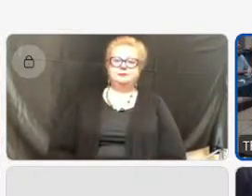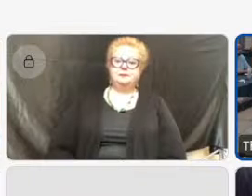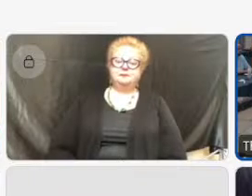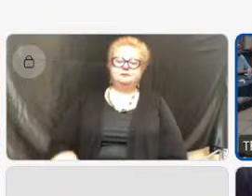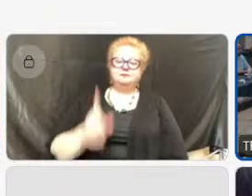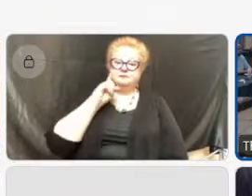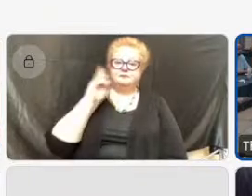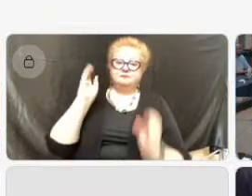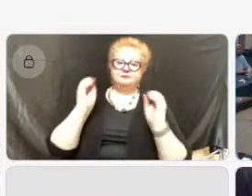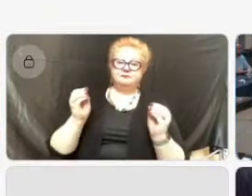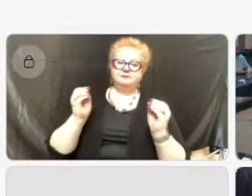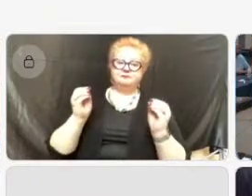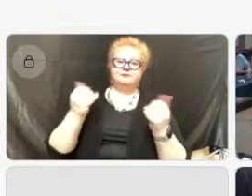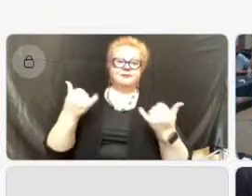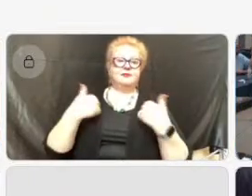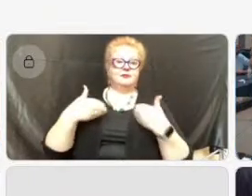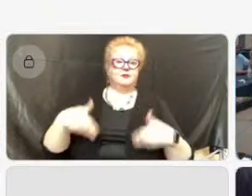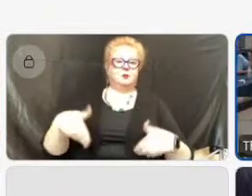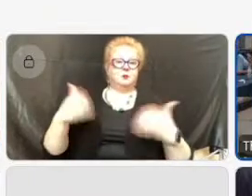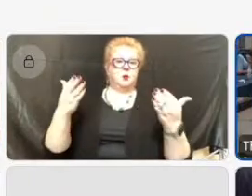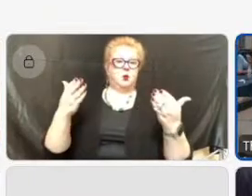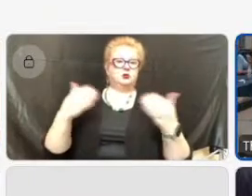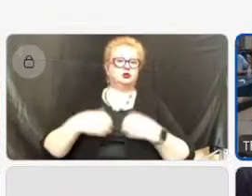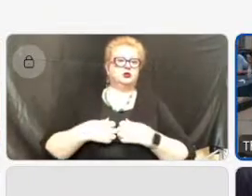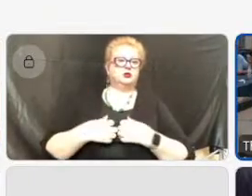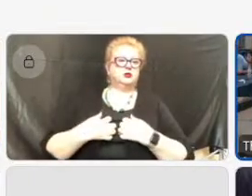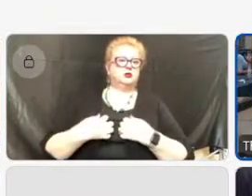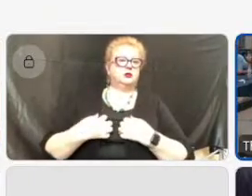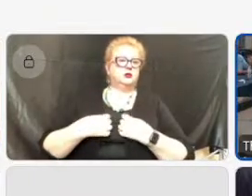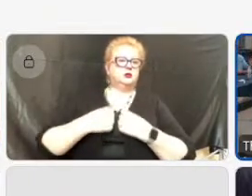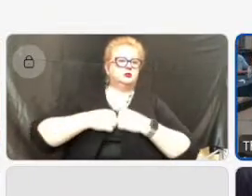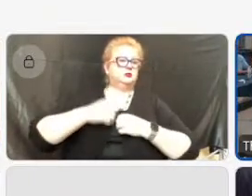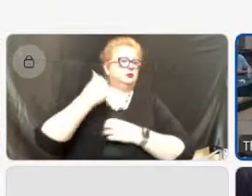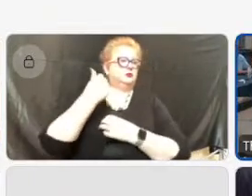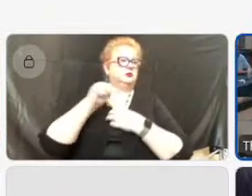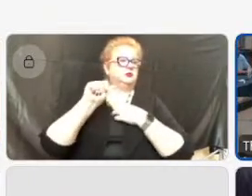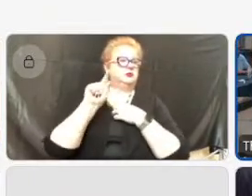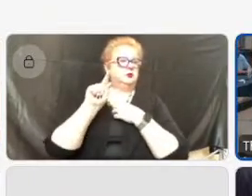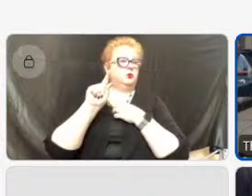Hearing none, may we have a motion? Oh.